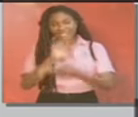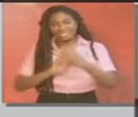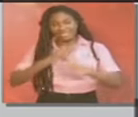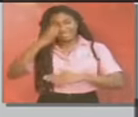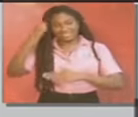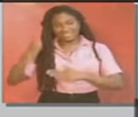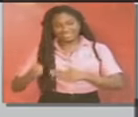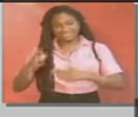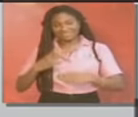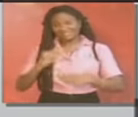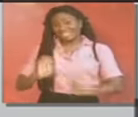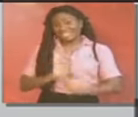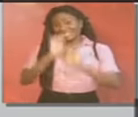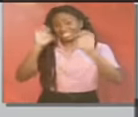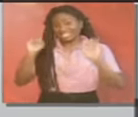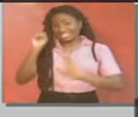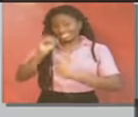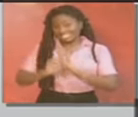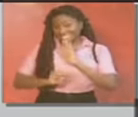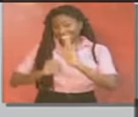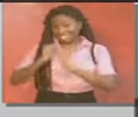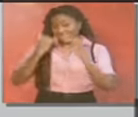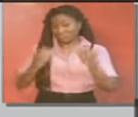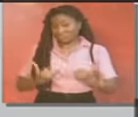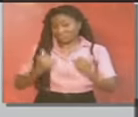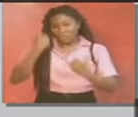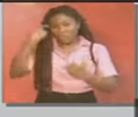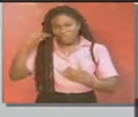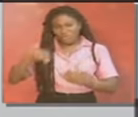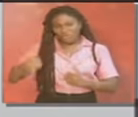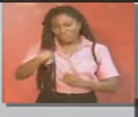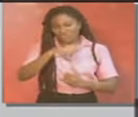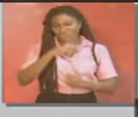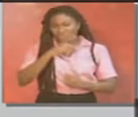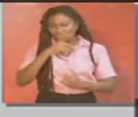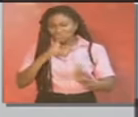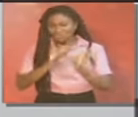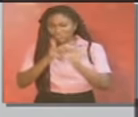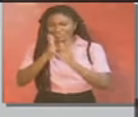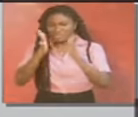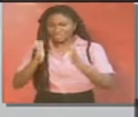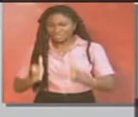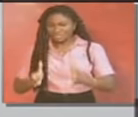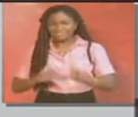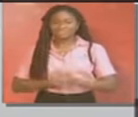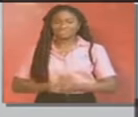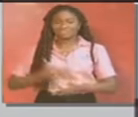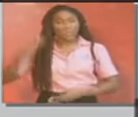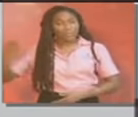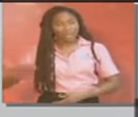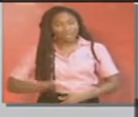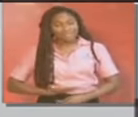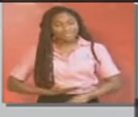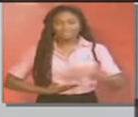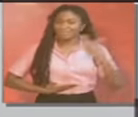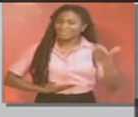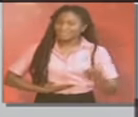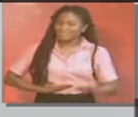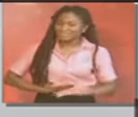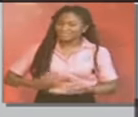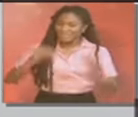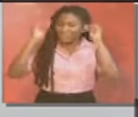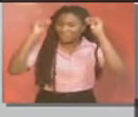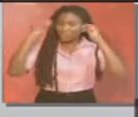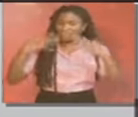Easter season right now for our Christian brothers and sisters. Welcome to another edition of the Ministry